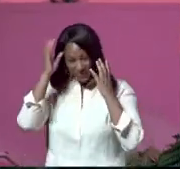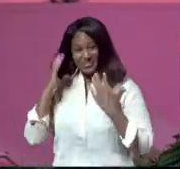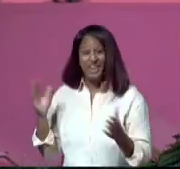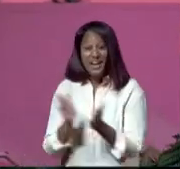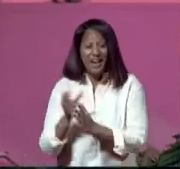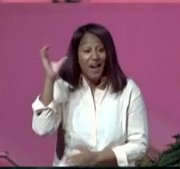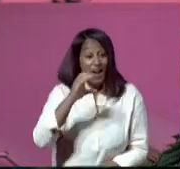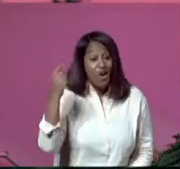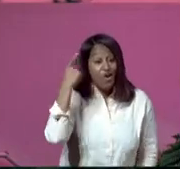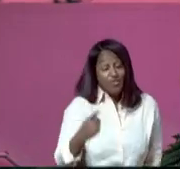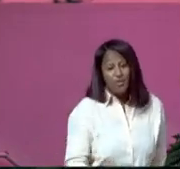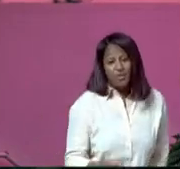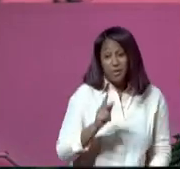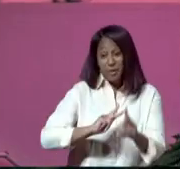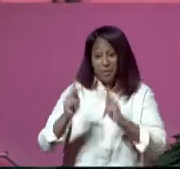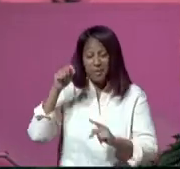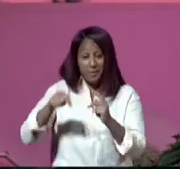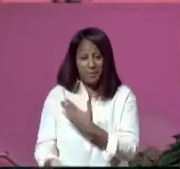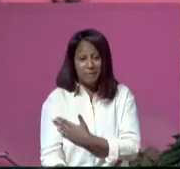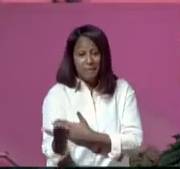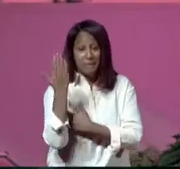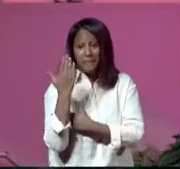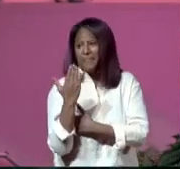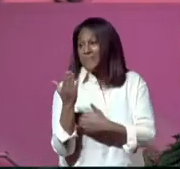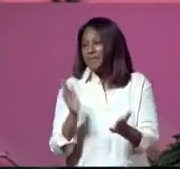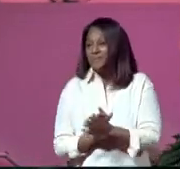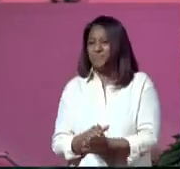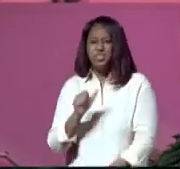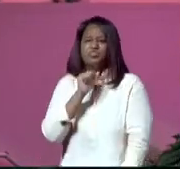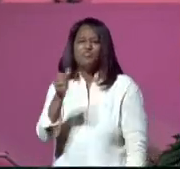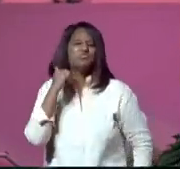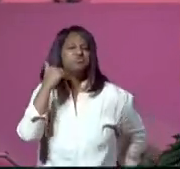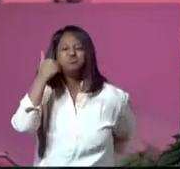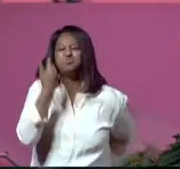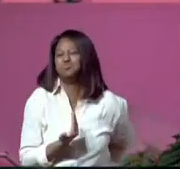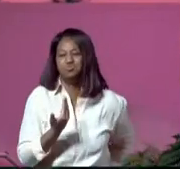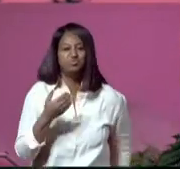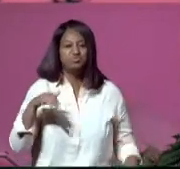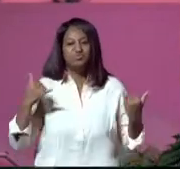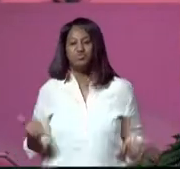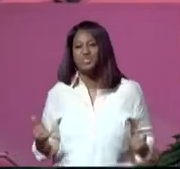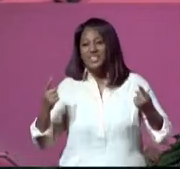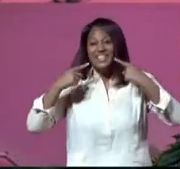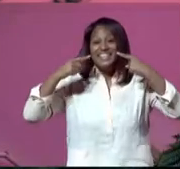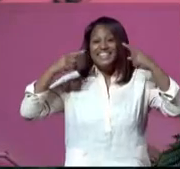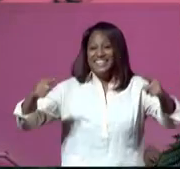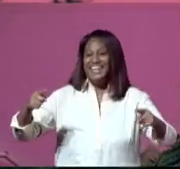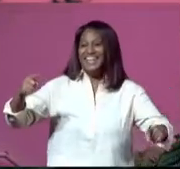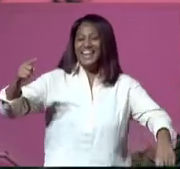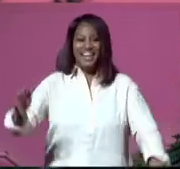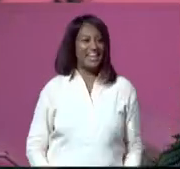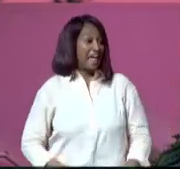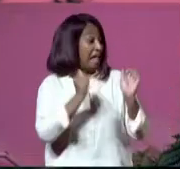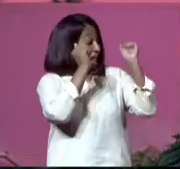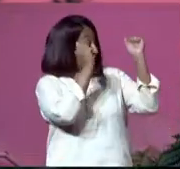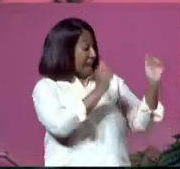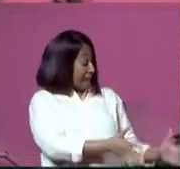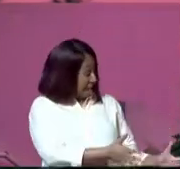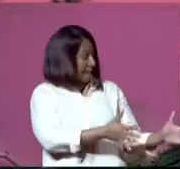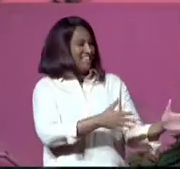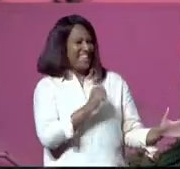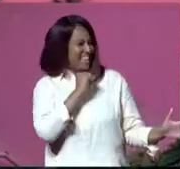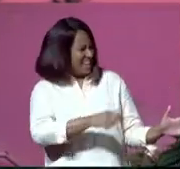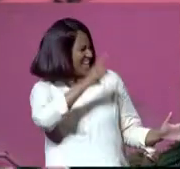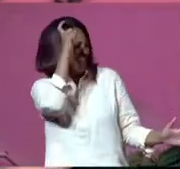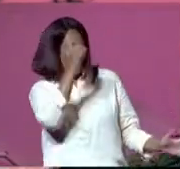I'm looking for a few people this morning who ain't ashamed today to say, I left some stuff, but I